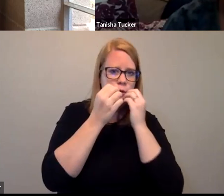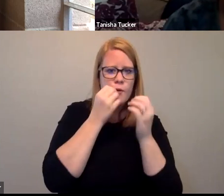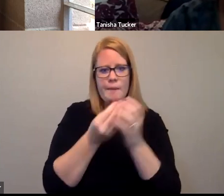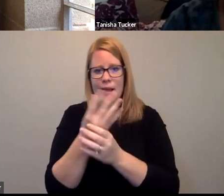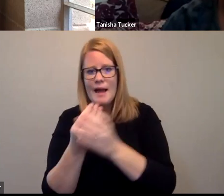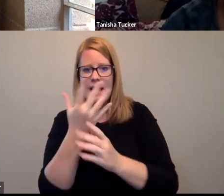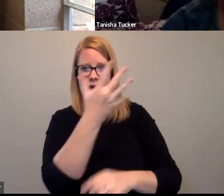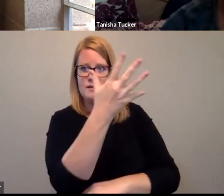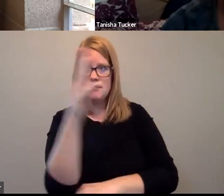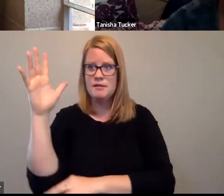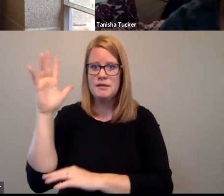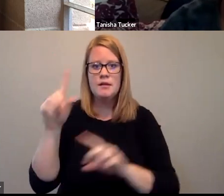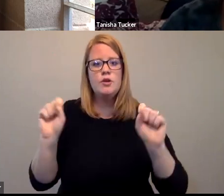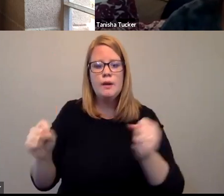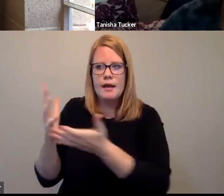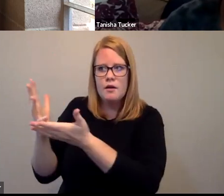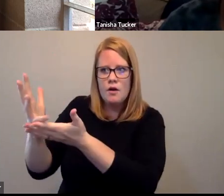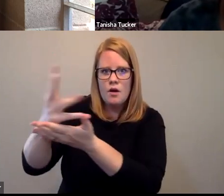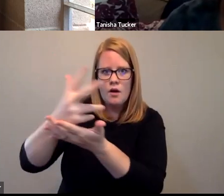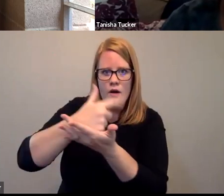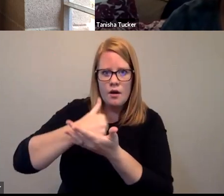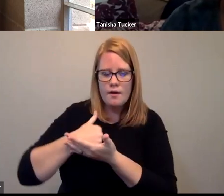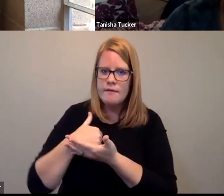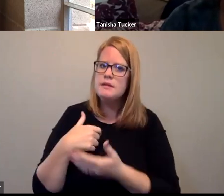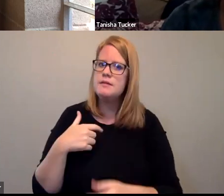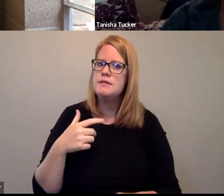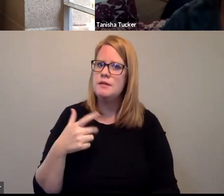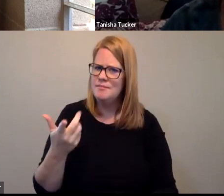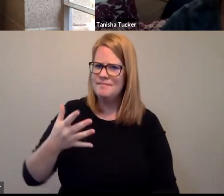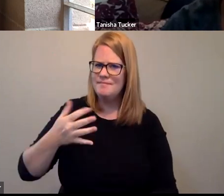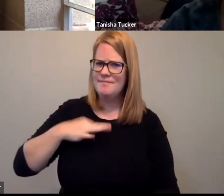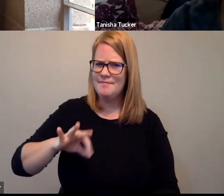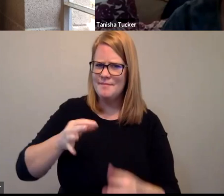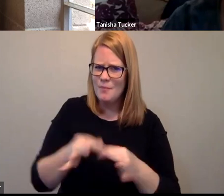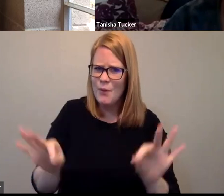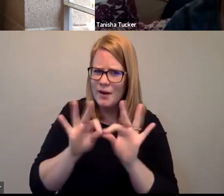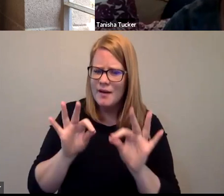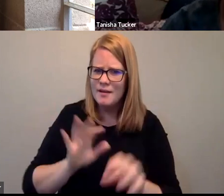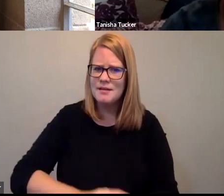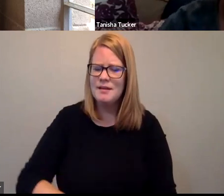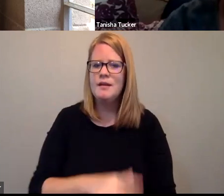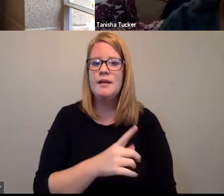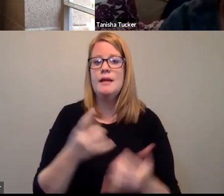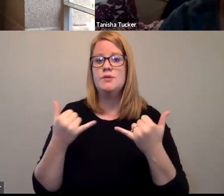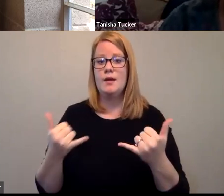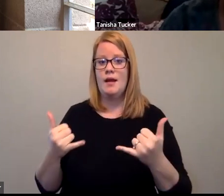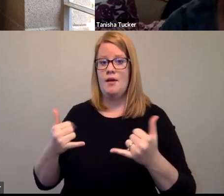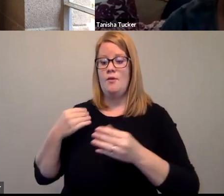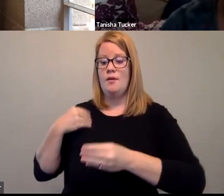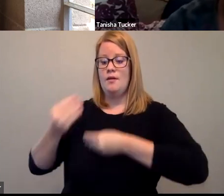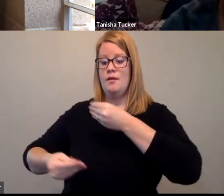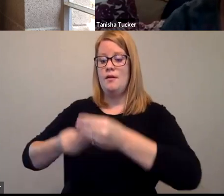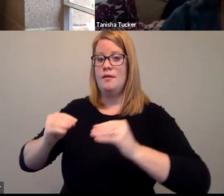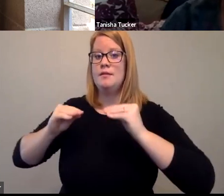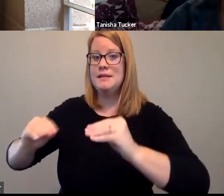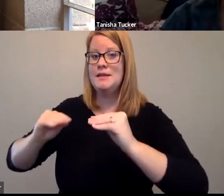that bring about all these different groups. But, definitely the youth is picking up. So I'm very happy